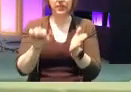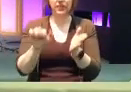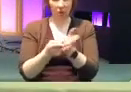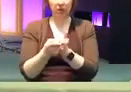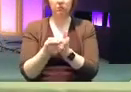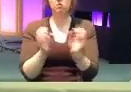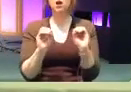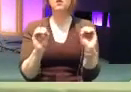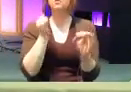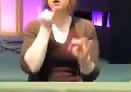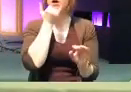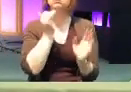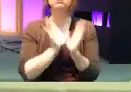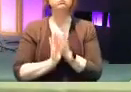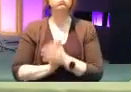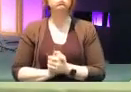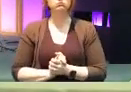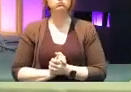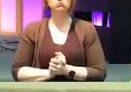wrong with it.